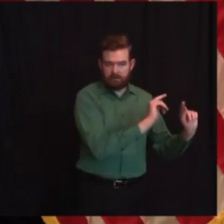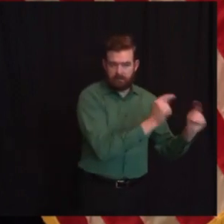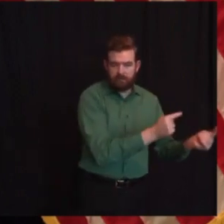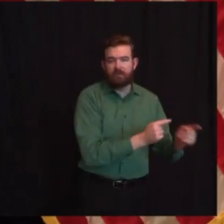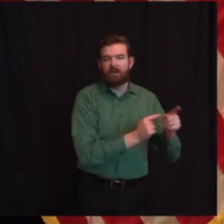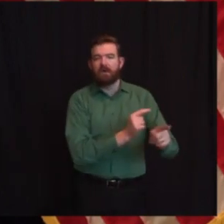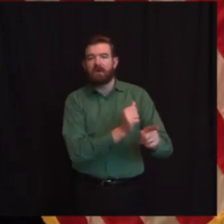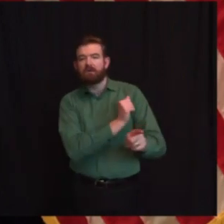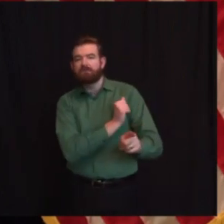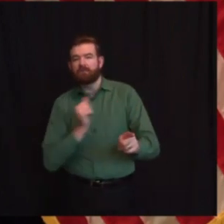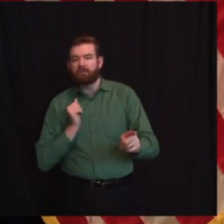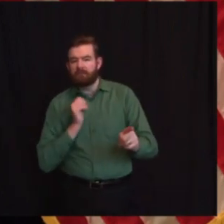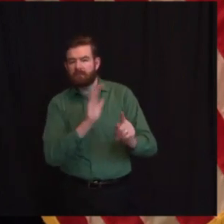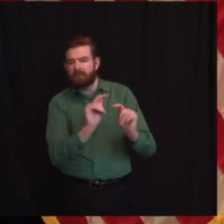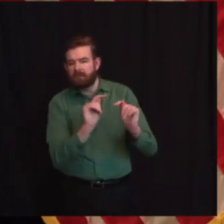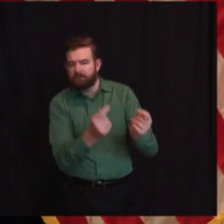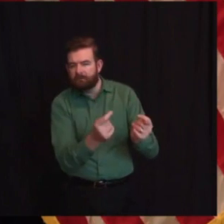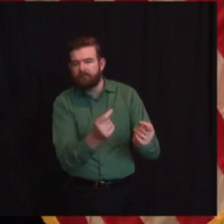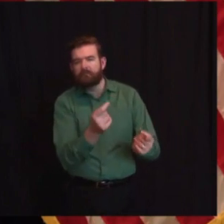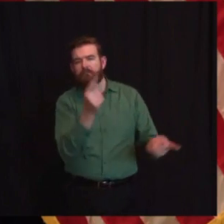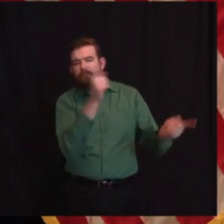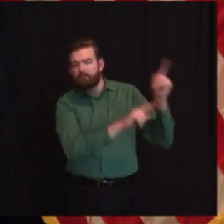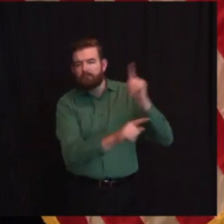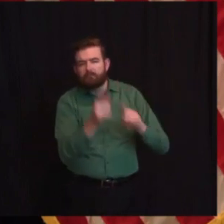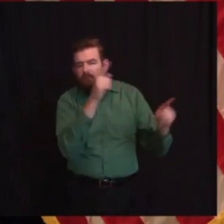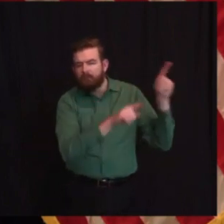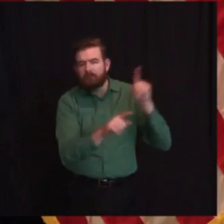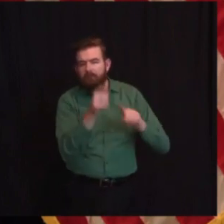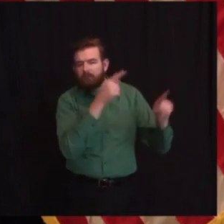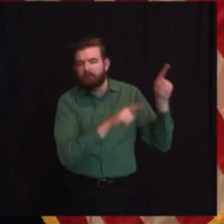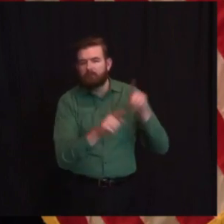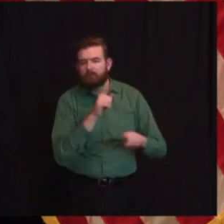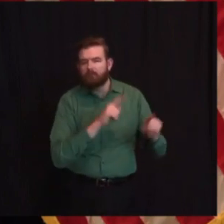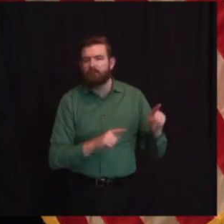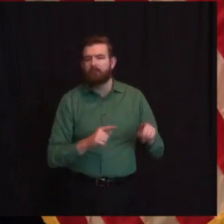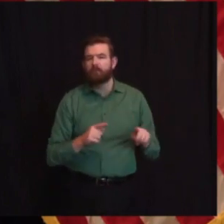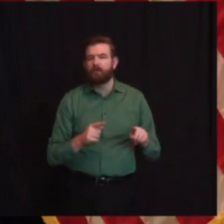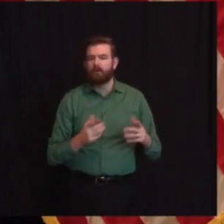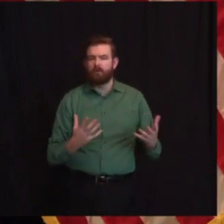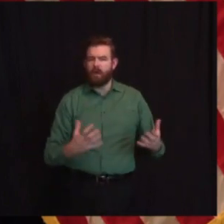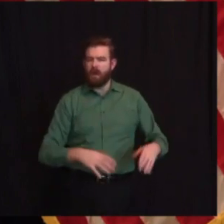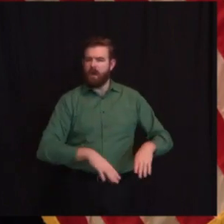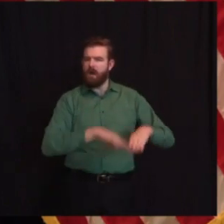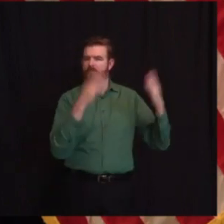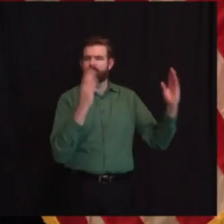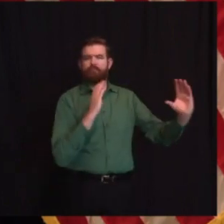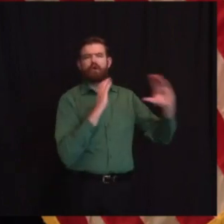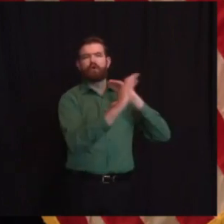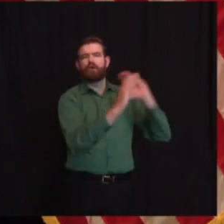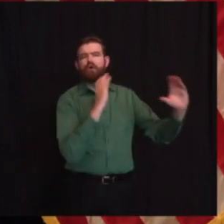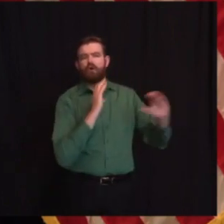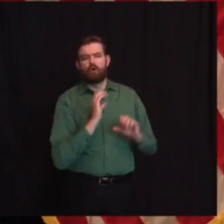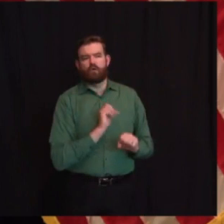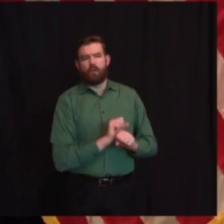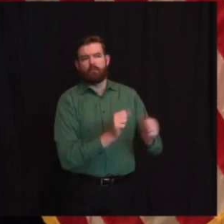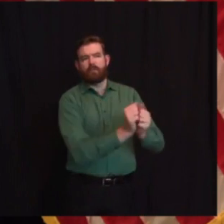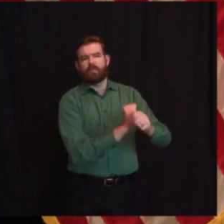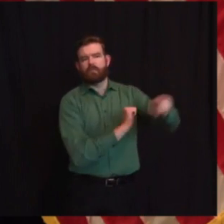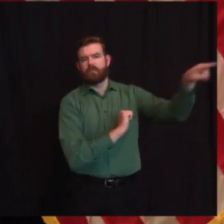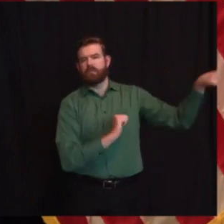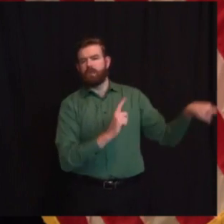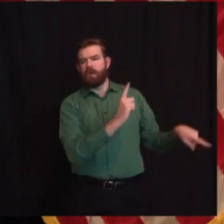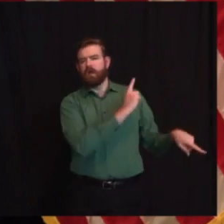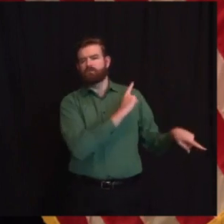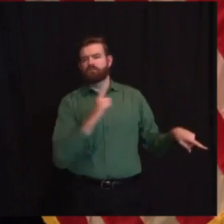as we did with our Senate colleagues, to have a high degree of communication and cooperation, and that's great.